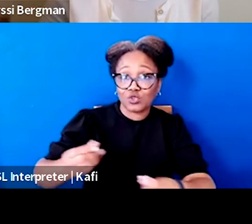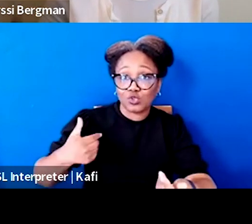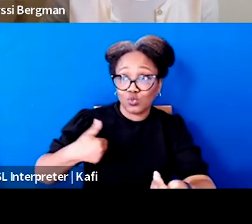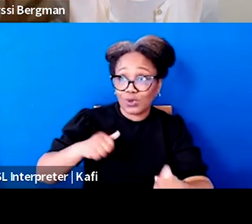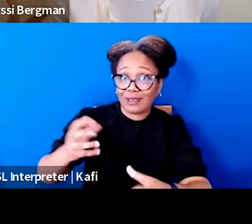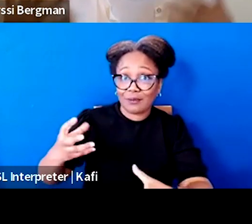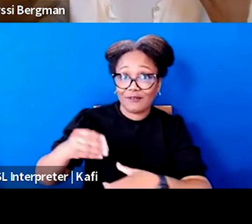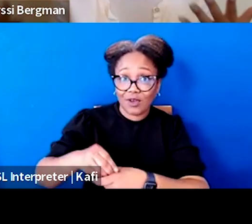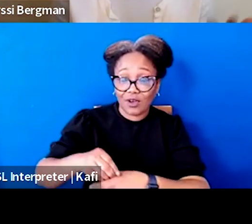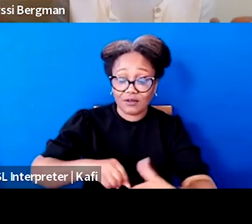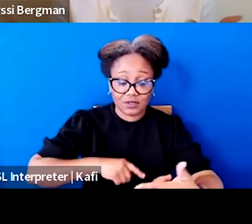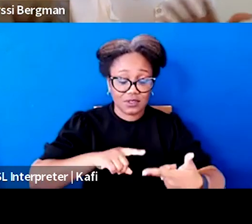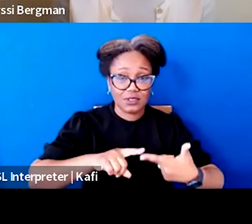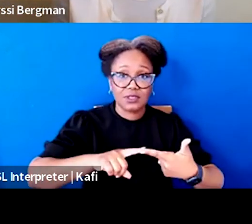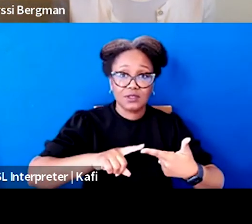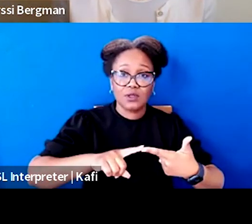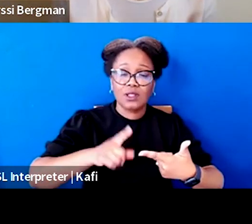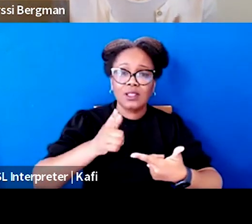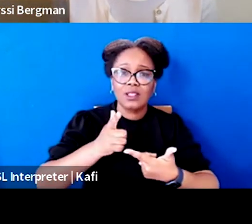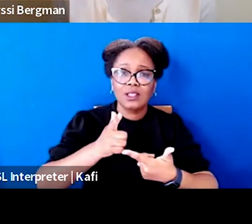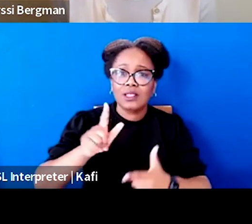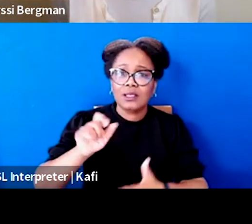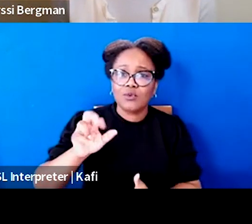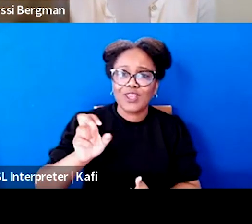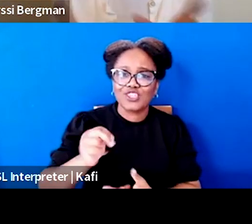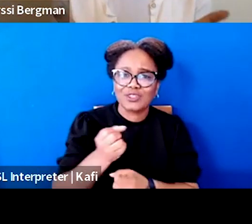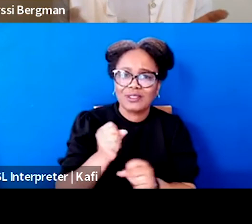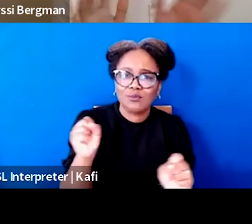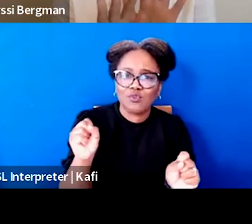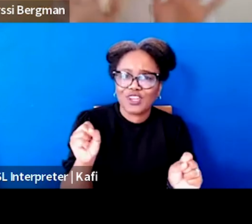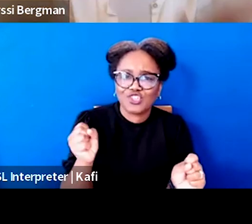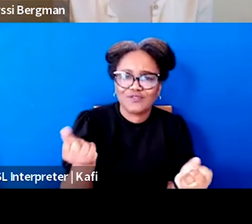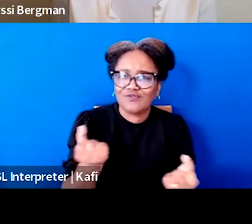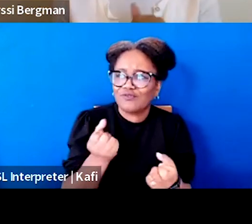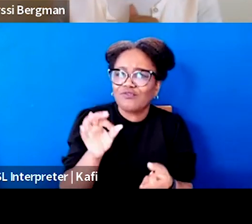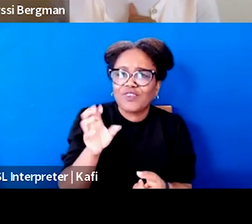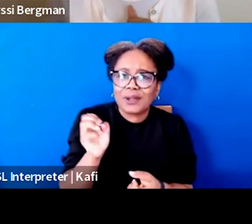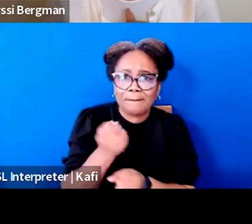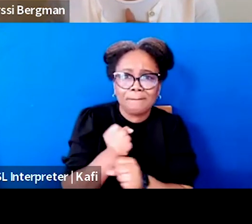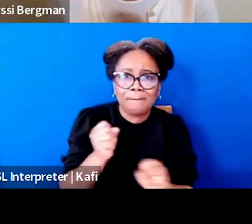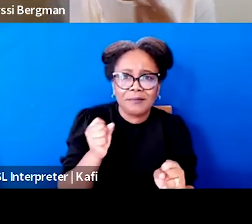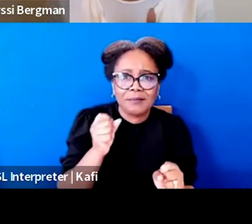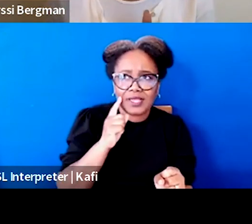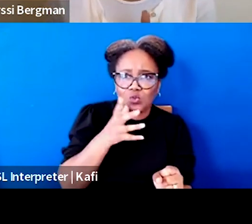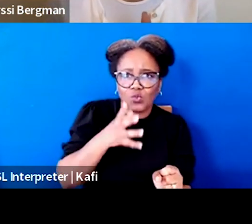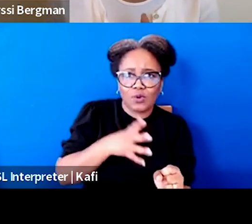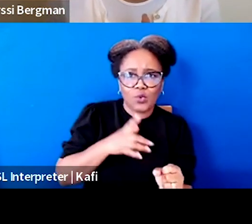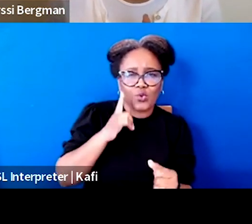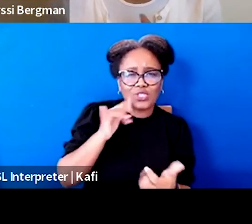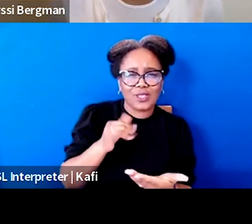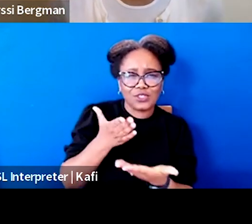does liberation and freedom as a woman look like to you? So really quickly, answer whichever one you prefer, or